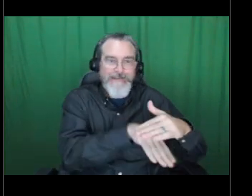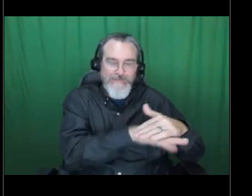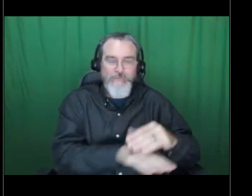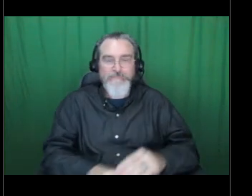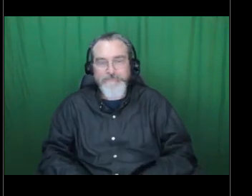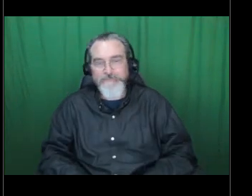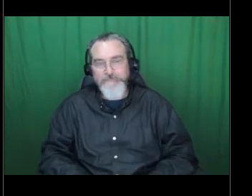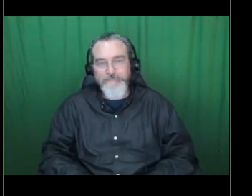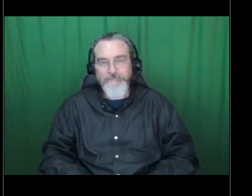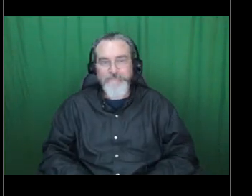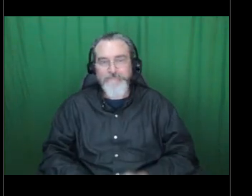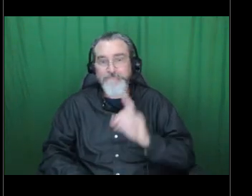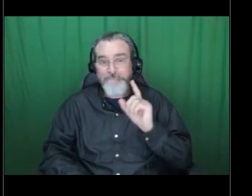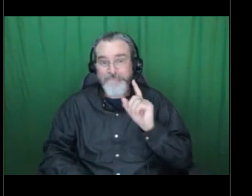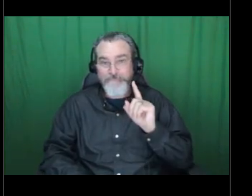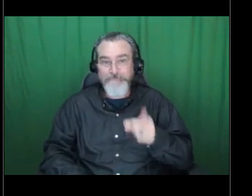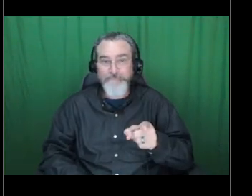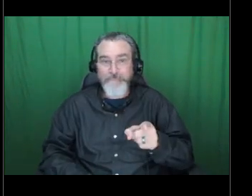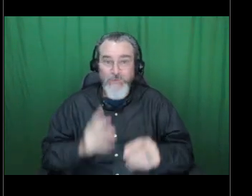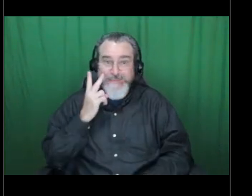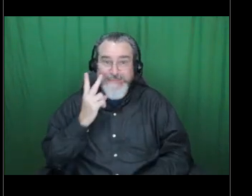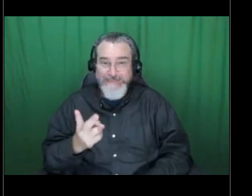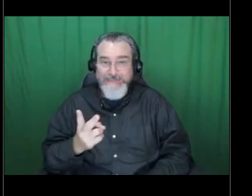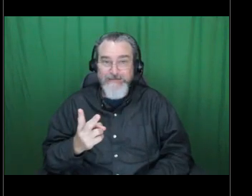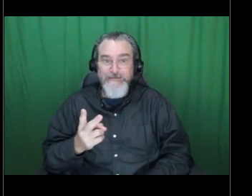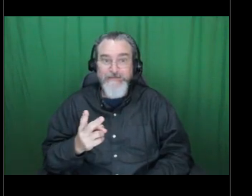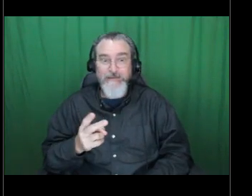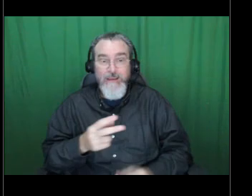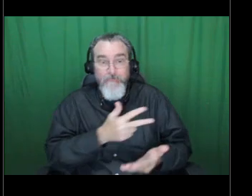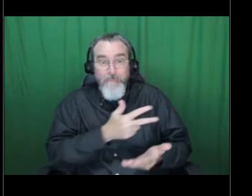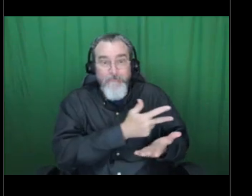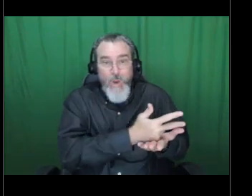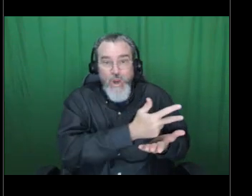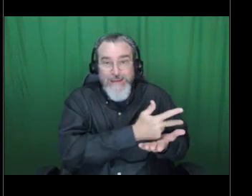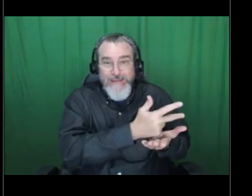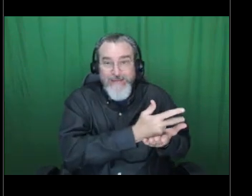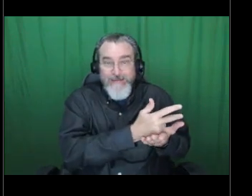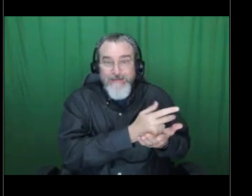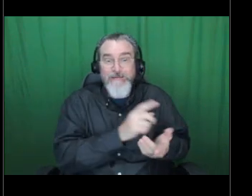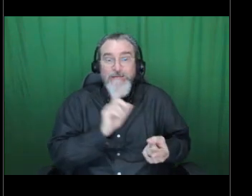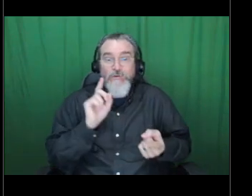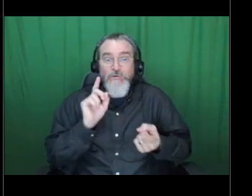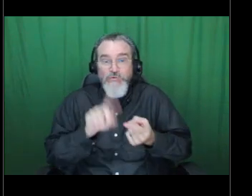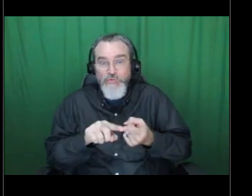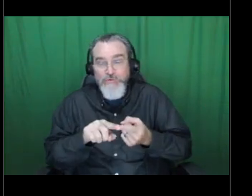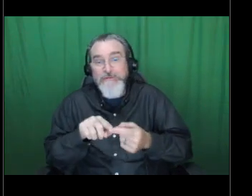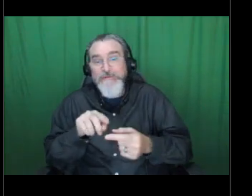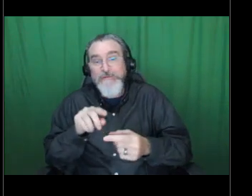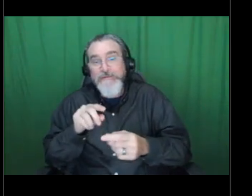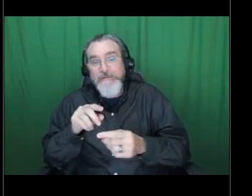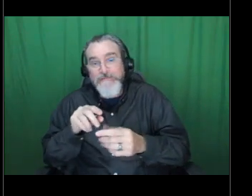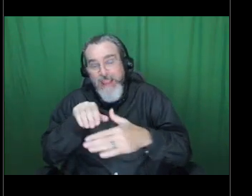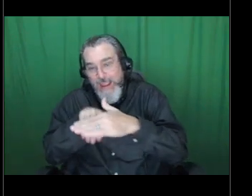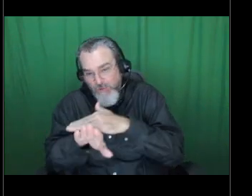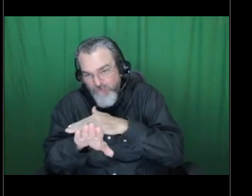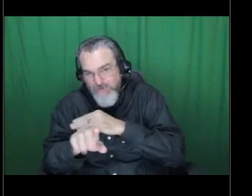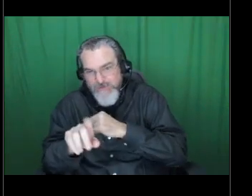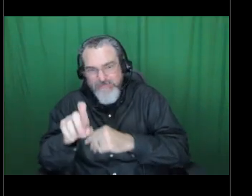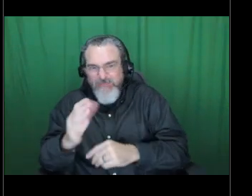Here, we find an accessible route from the parking lot to the accessible entrance at the front of the